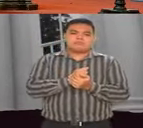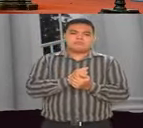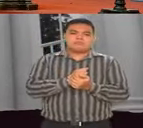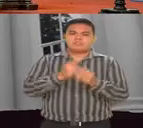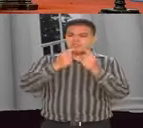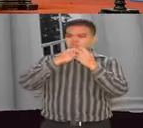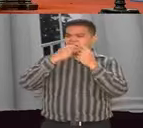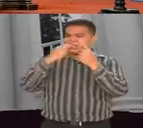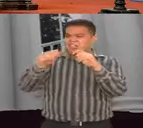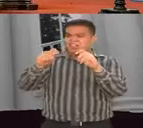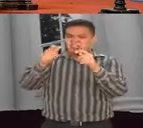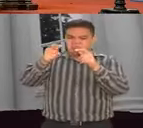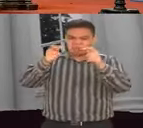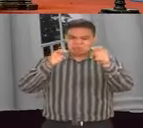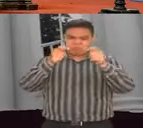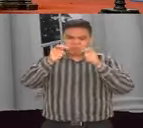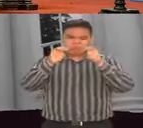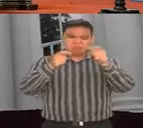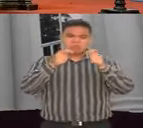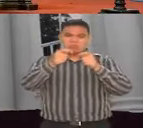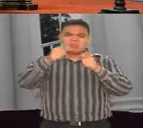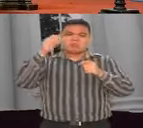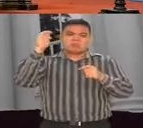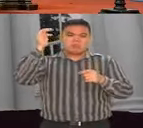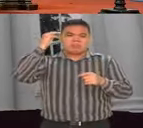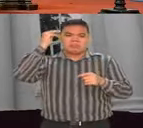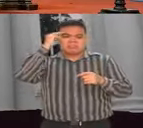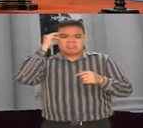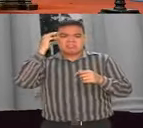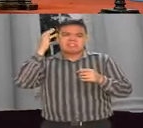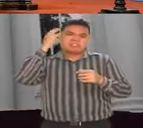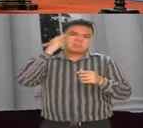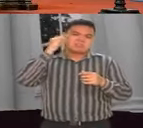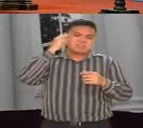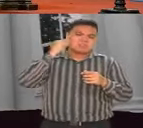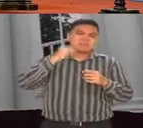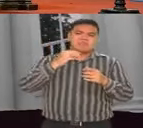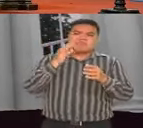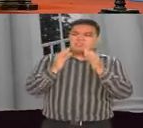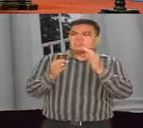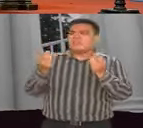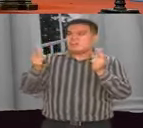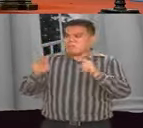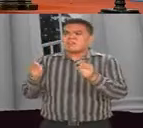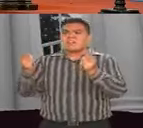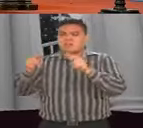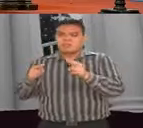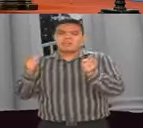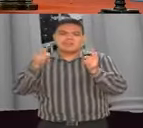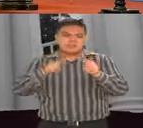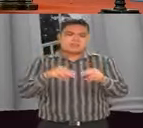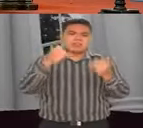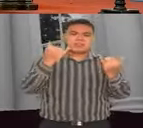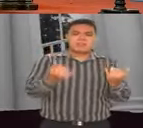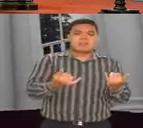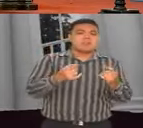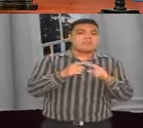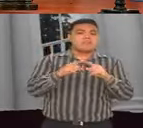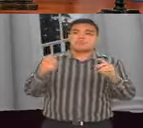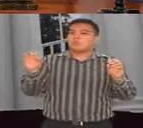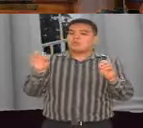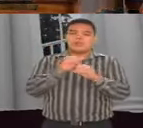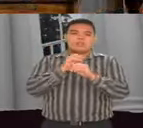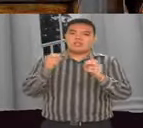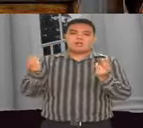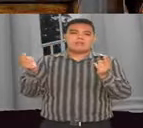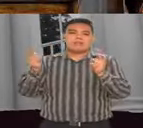Murag now you are trying to manipulate the situation. You are trying to say, kung kanilang nahitabo, kung maulang ni, kung maulang na, nyawa man na